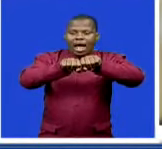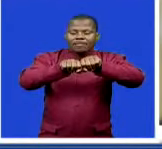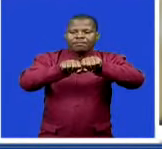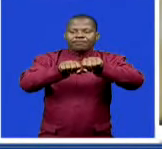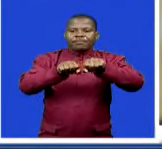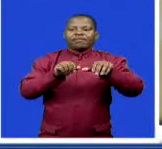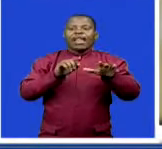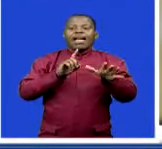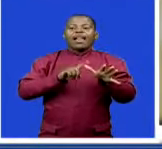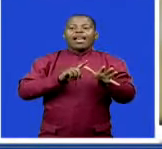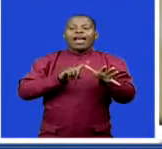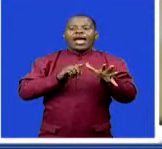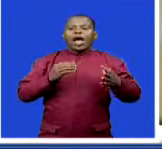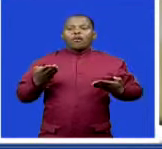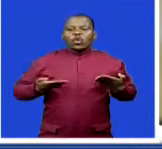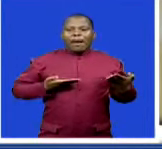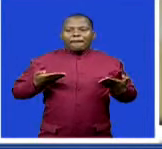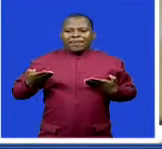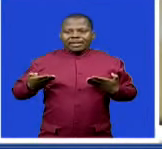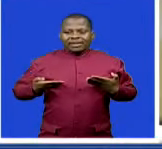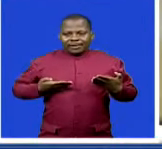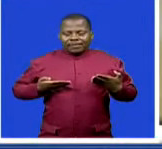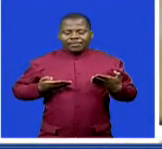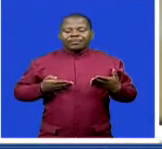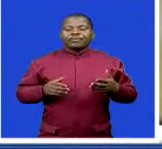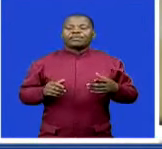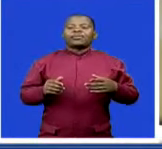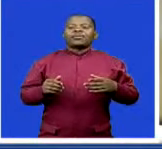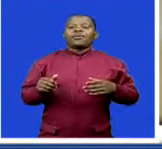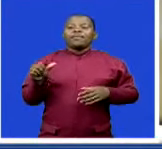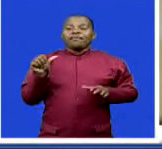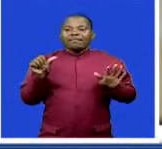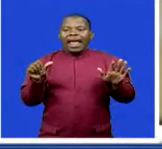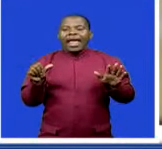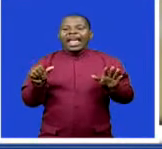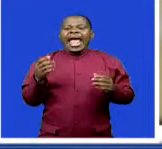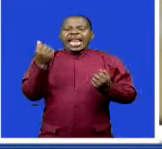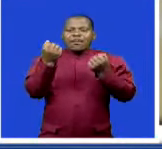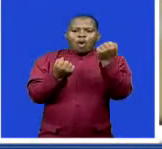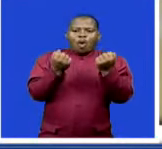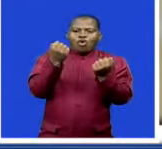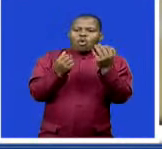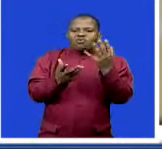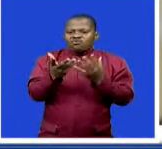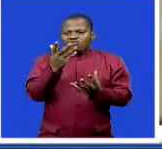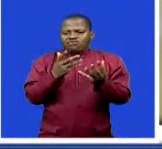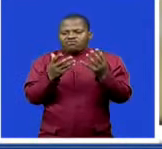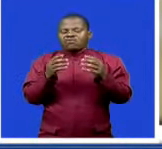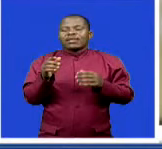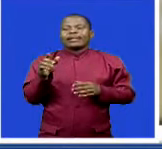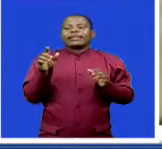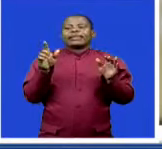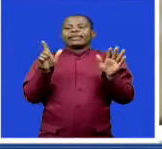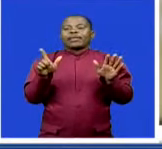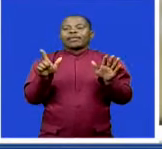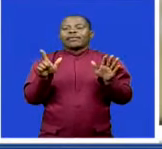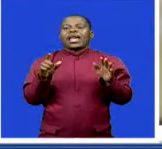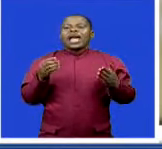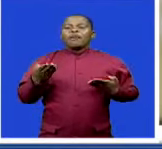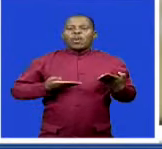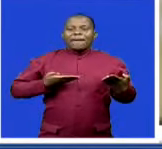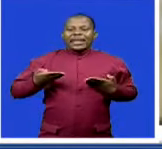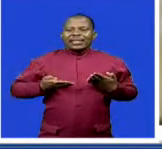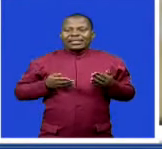tingundla centers, bosuma business people, dimoto, cars, bosuma